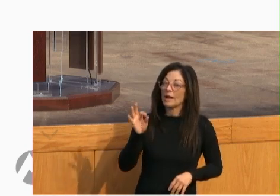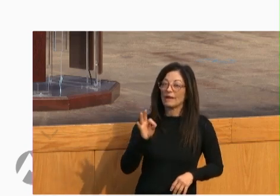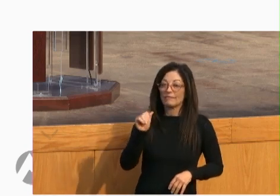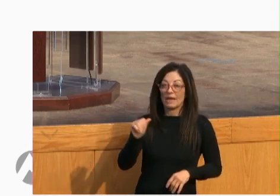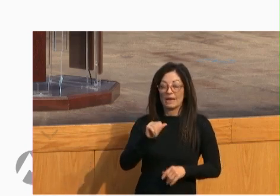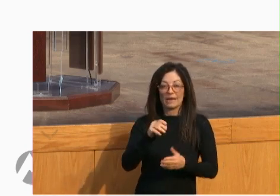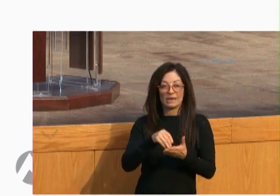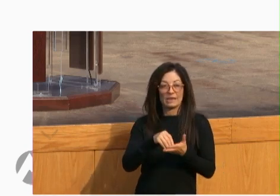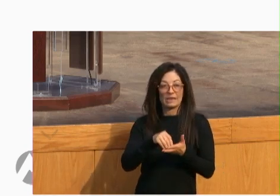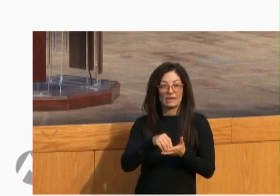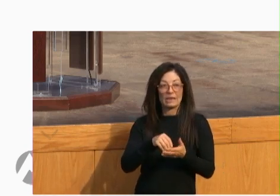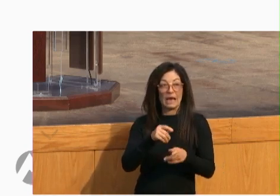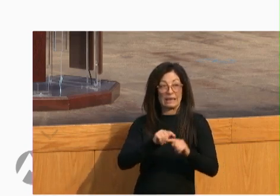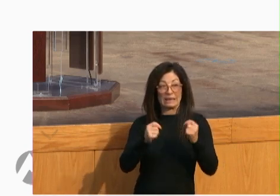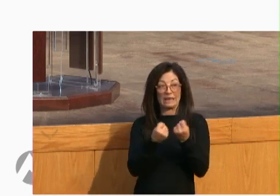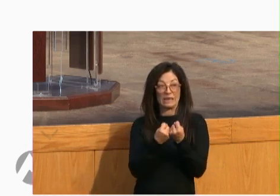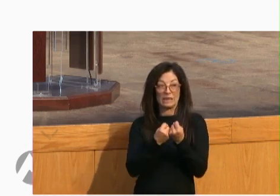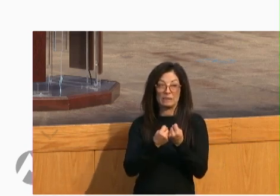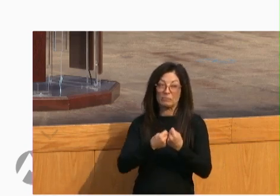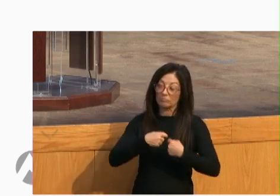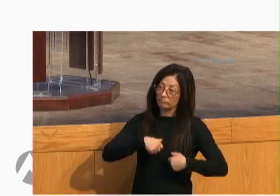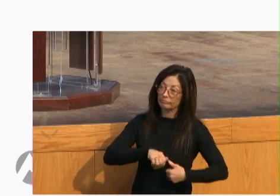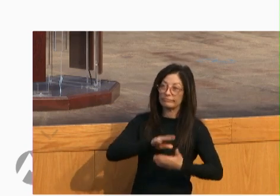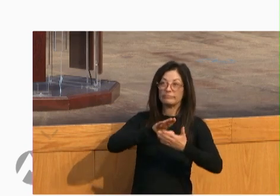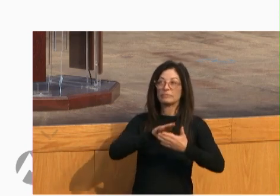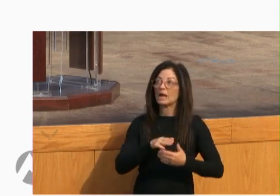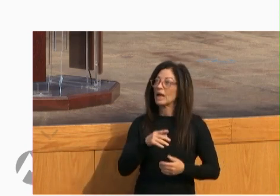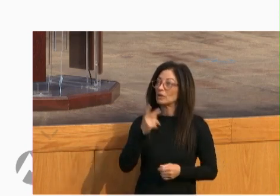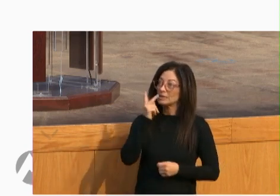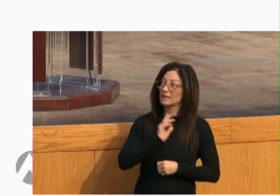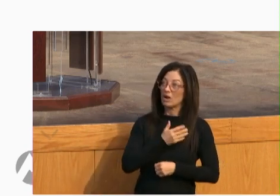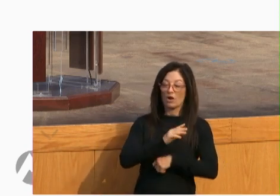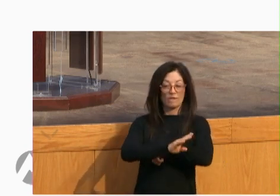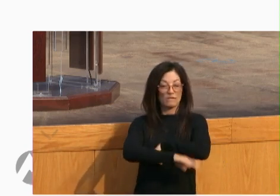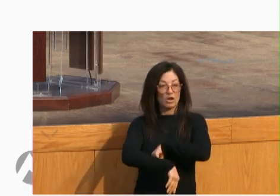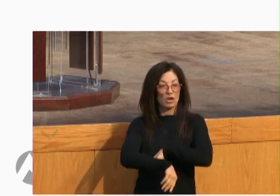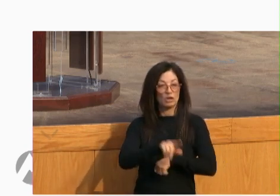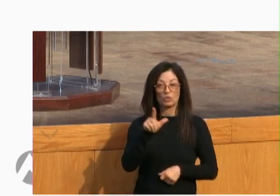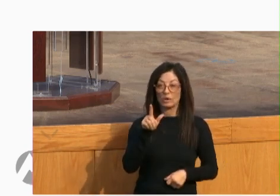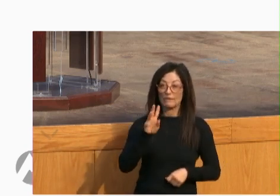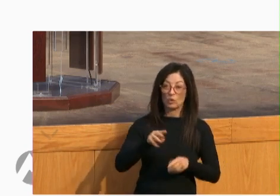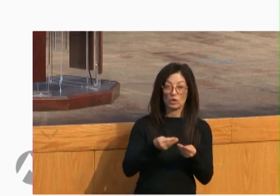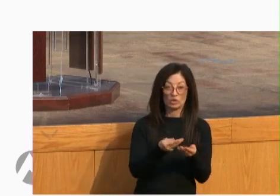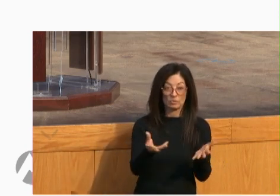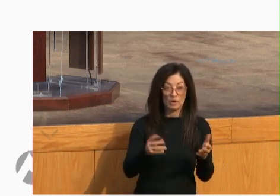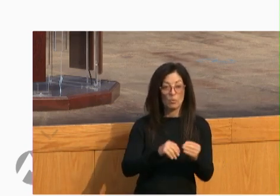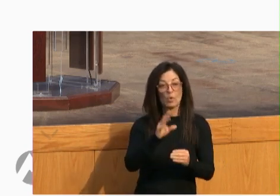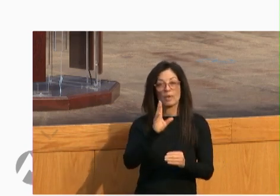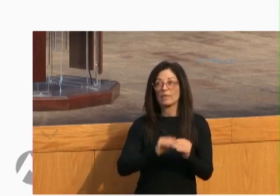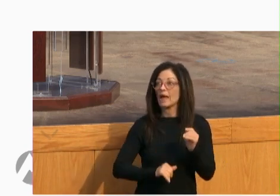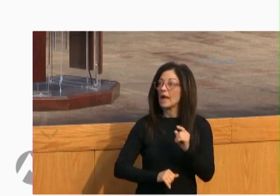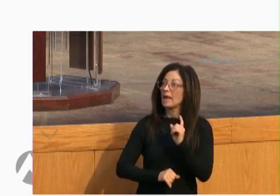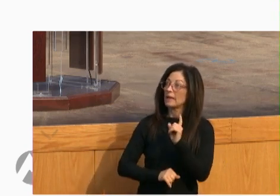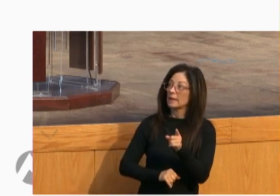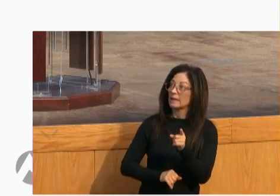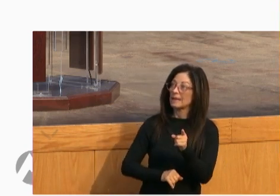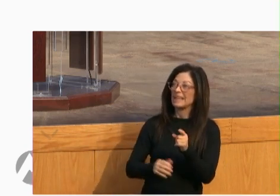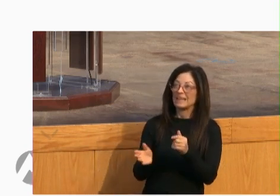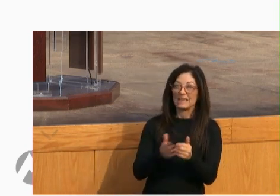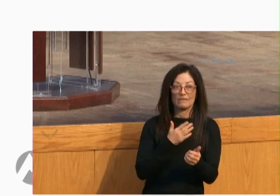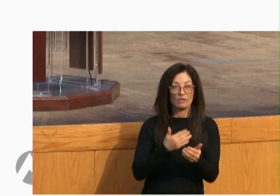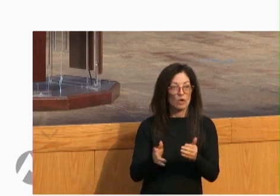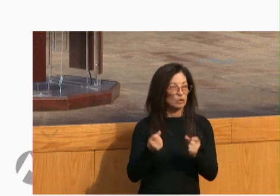stood up for the challenge, and you can see our fall 24 disbursements were greater than, despite all